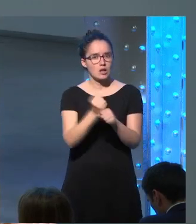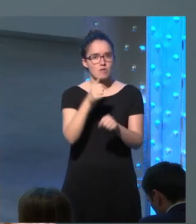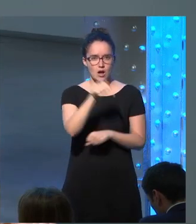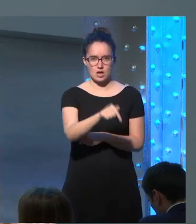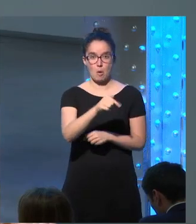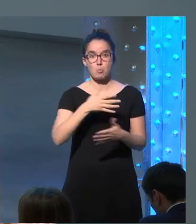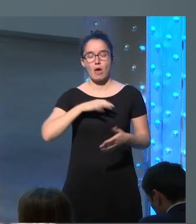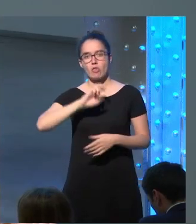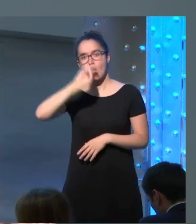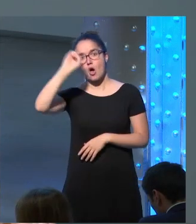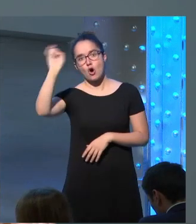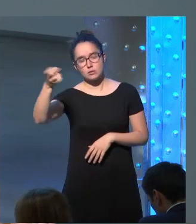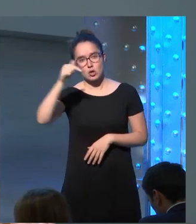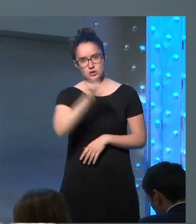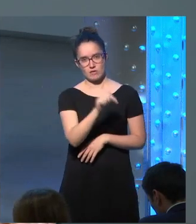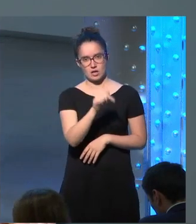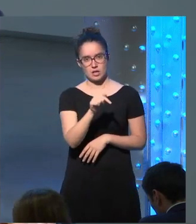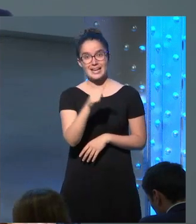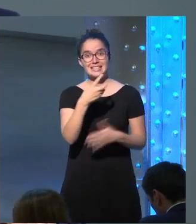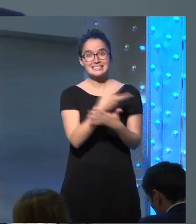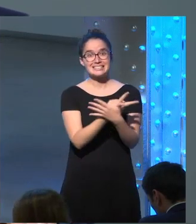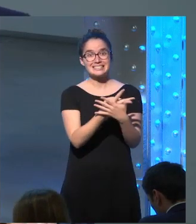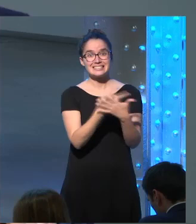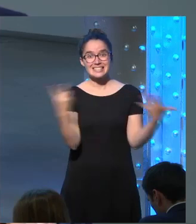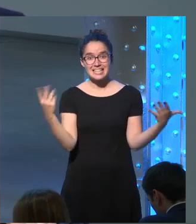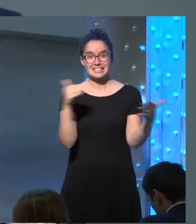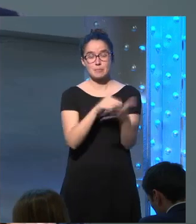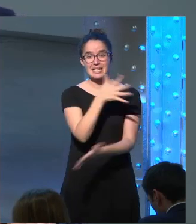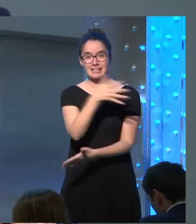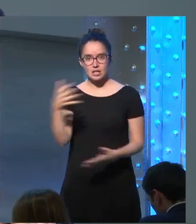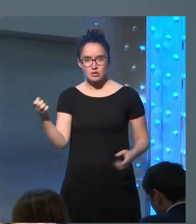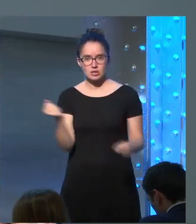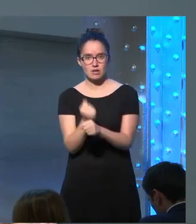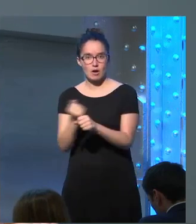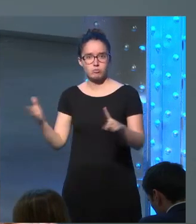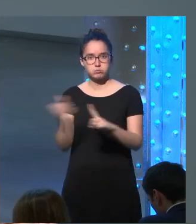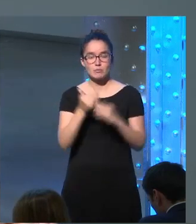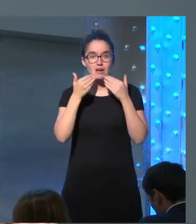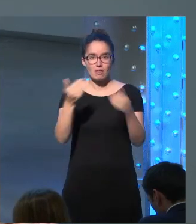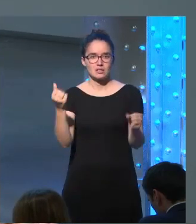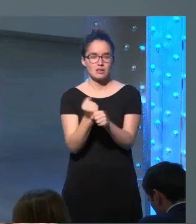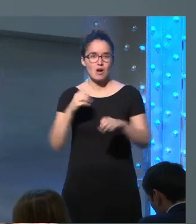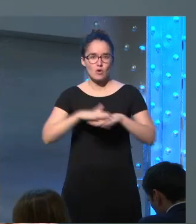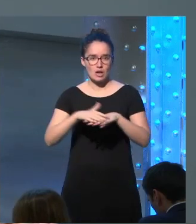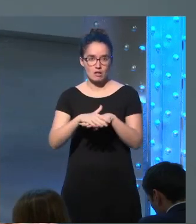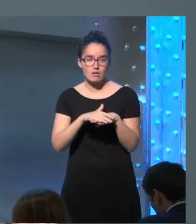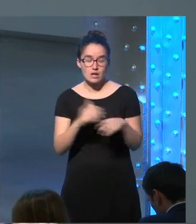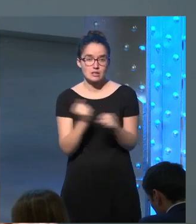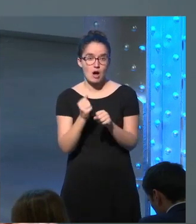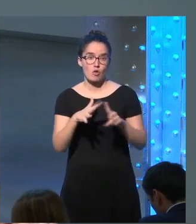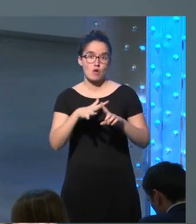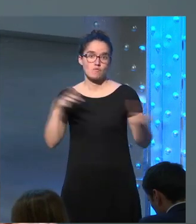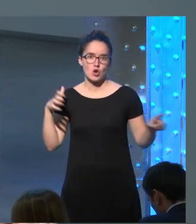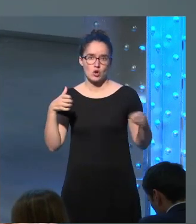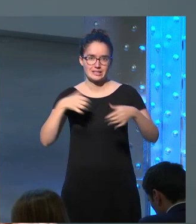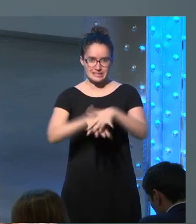Accenture. He could work for another one, but he is one of the 17,500 people that will find a job